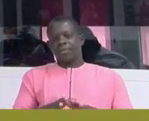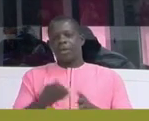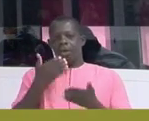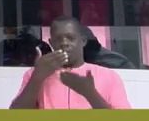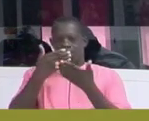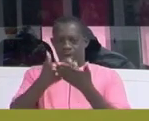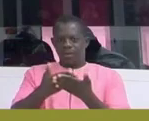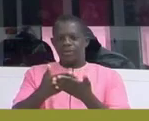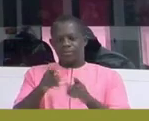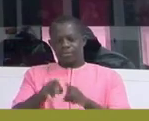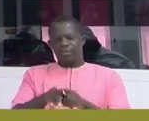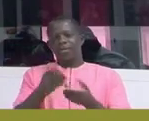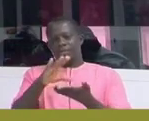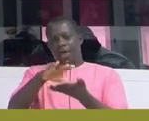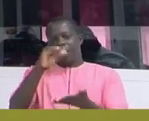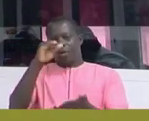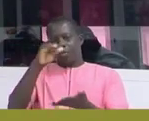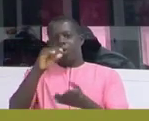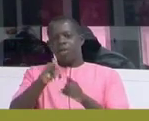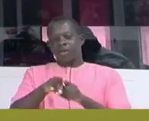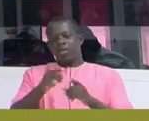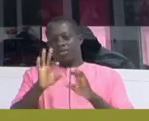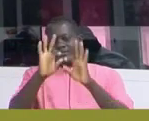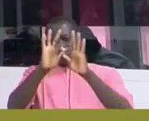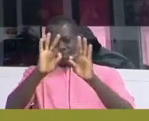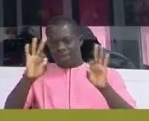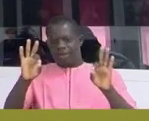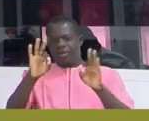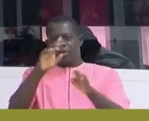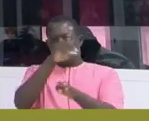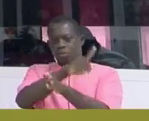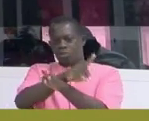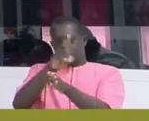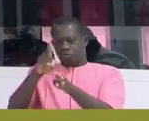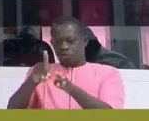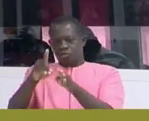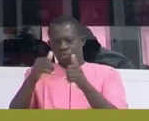TRRC. Uh please adopt a comfortable